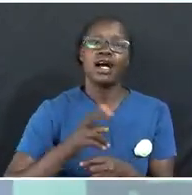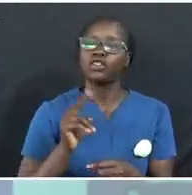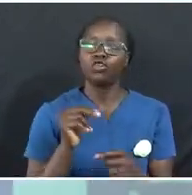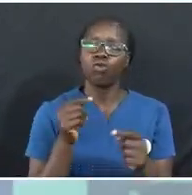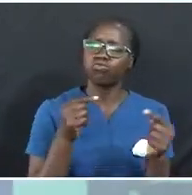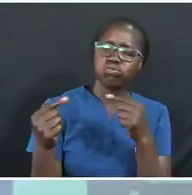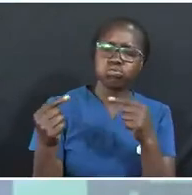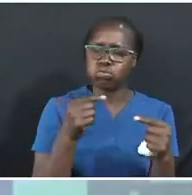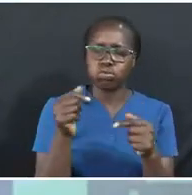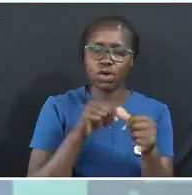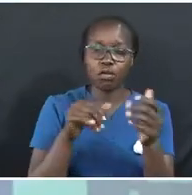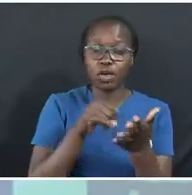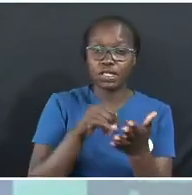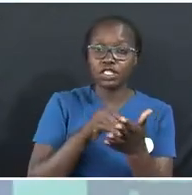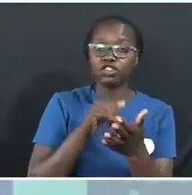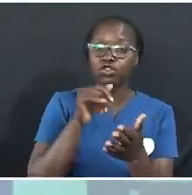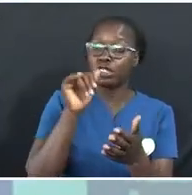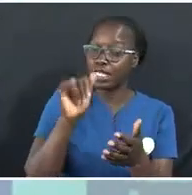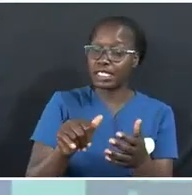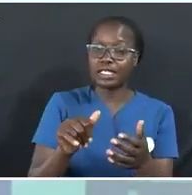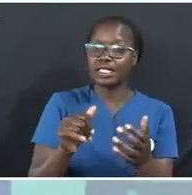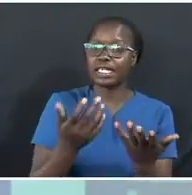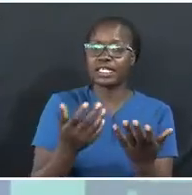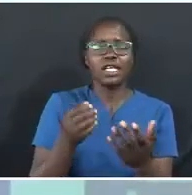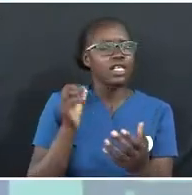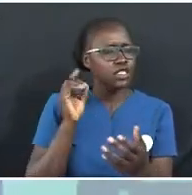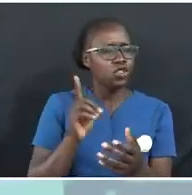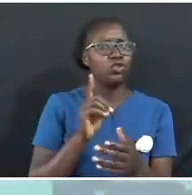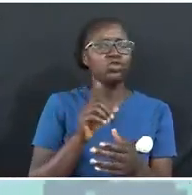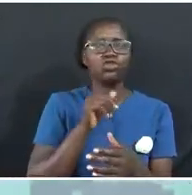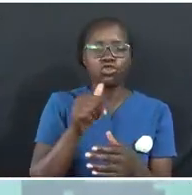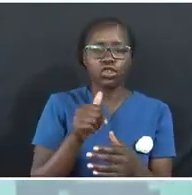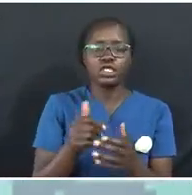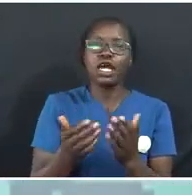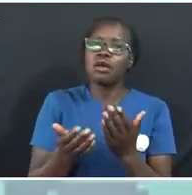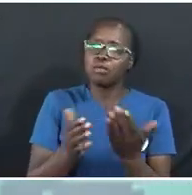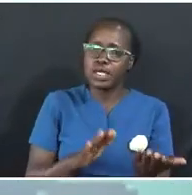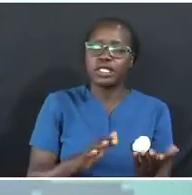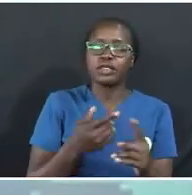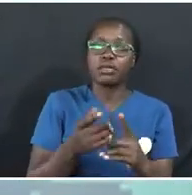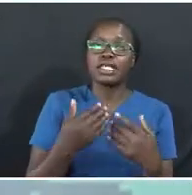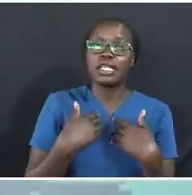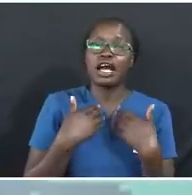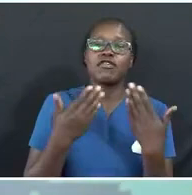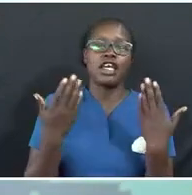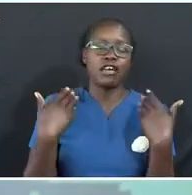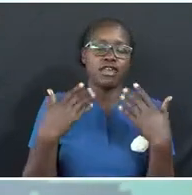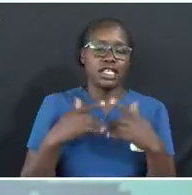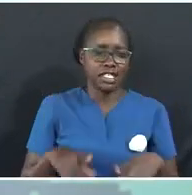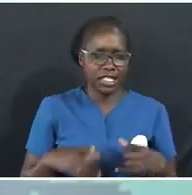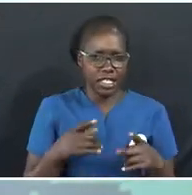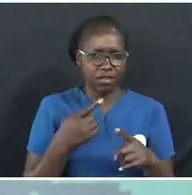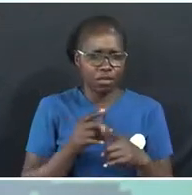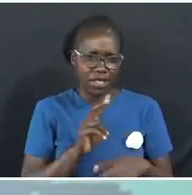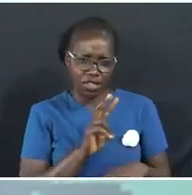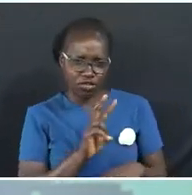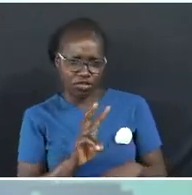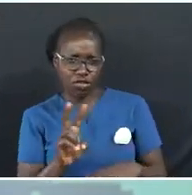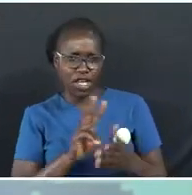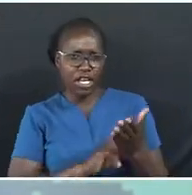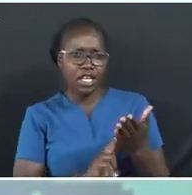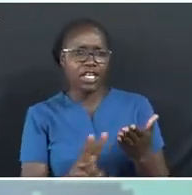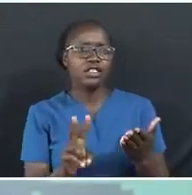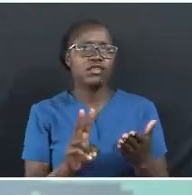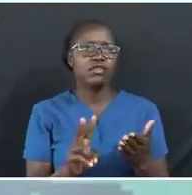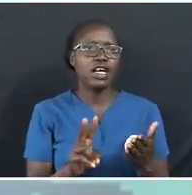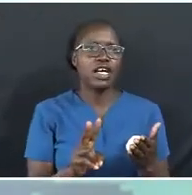it. It's not that I can. It should not perish, but have everlasting. But if you look at